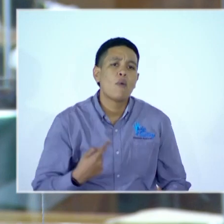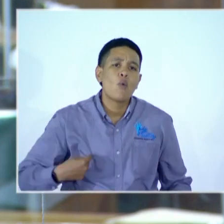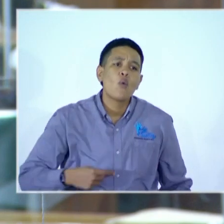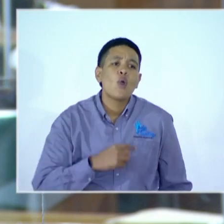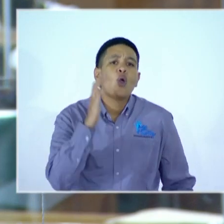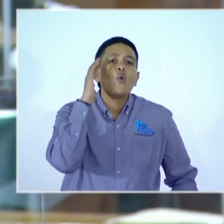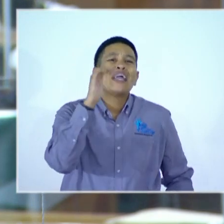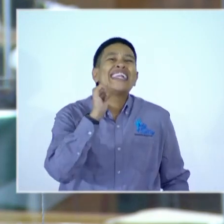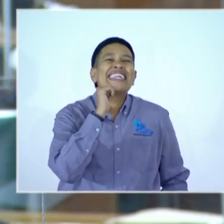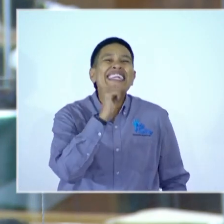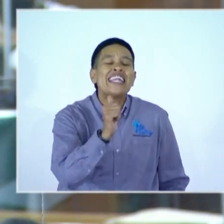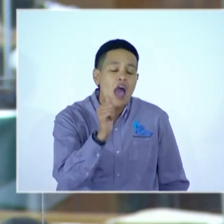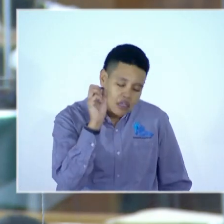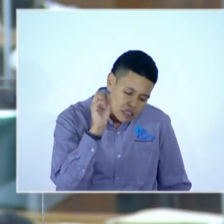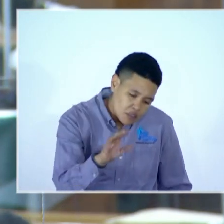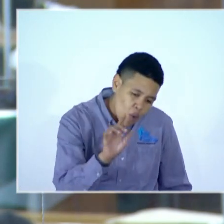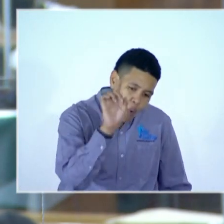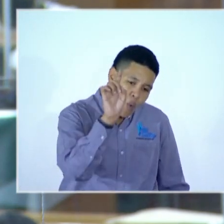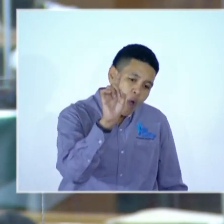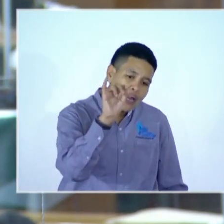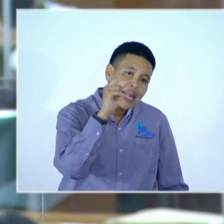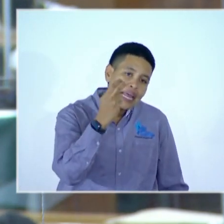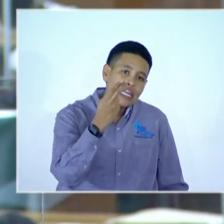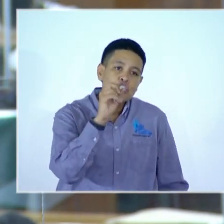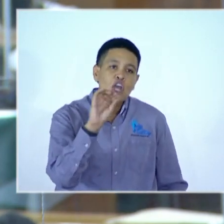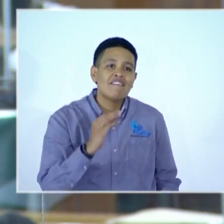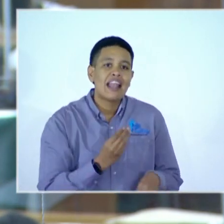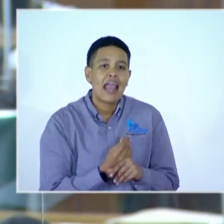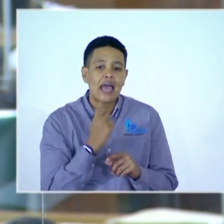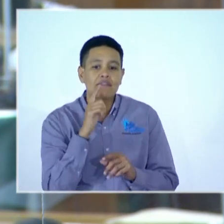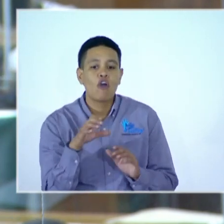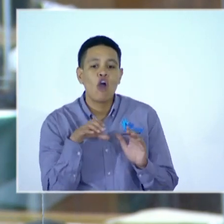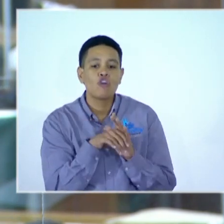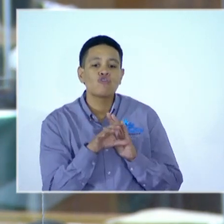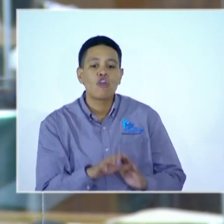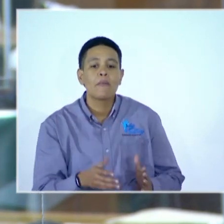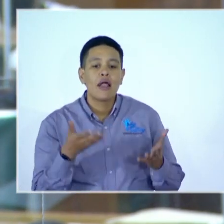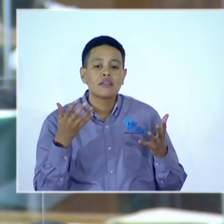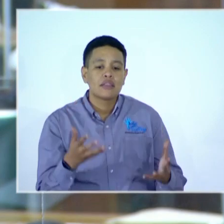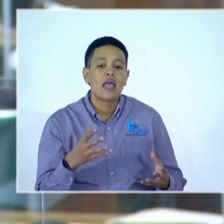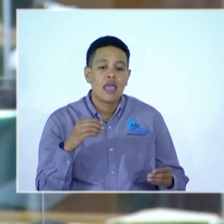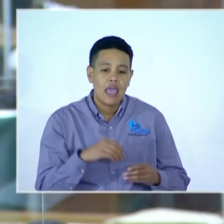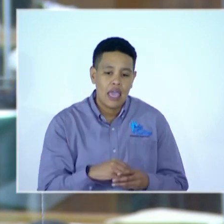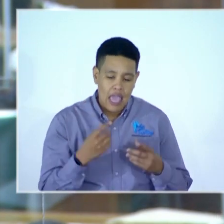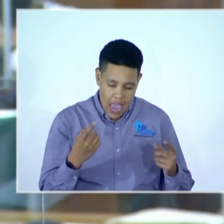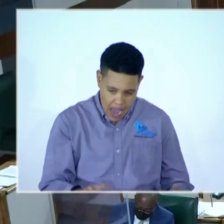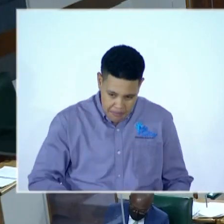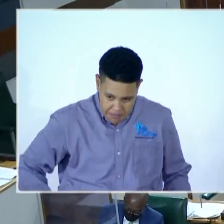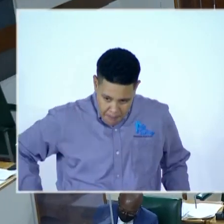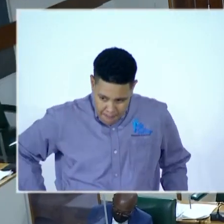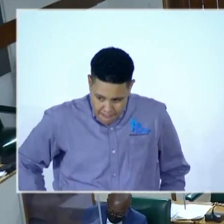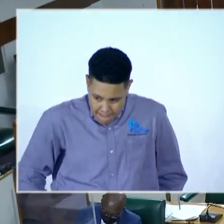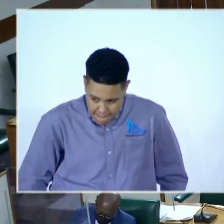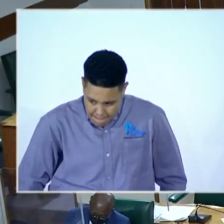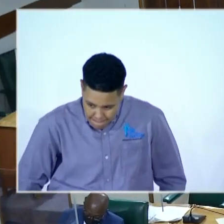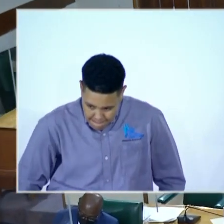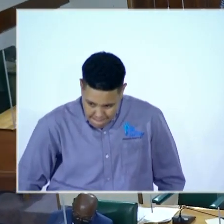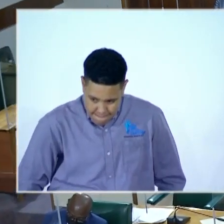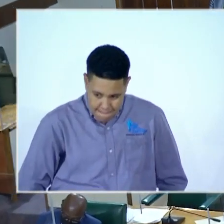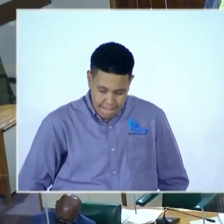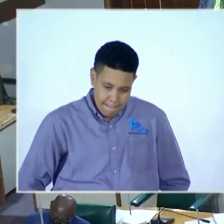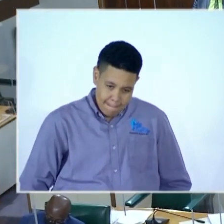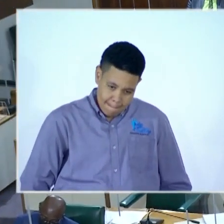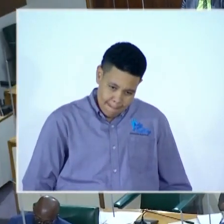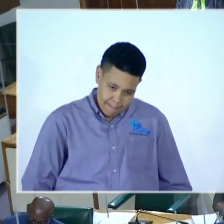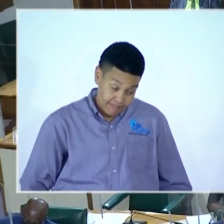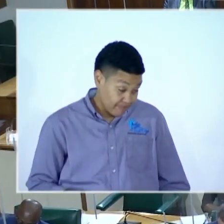not cede one inch of land for criminals to feel that they have control and are out